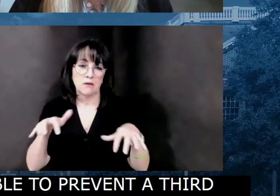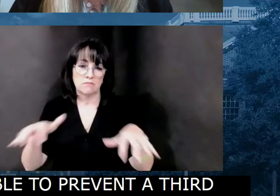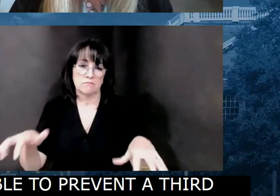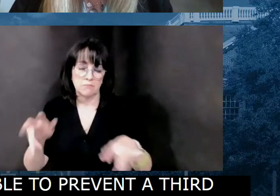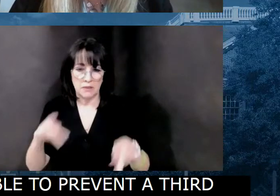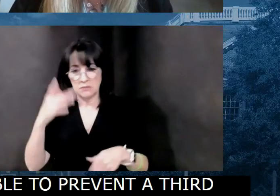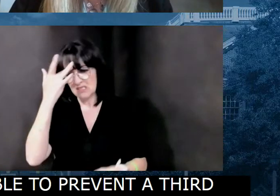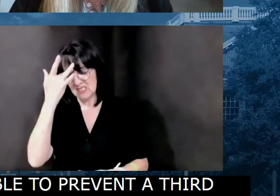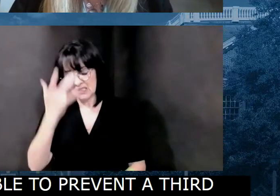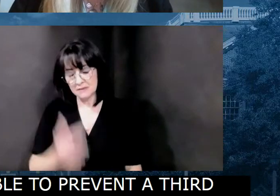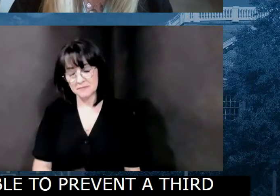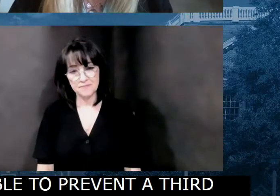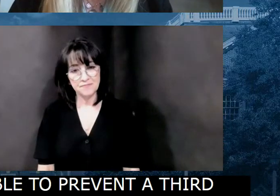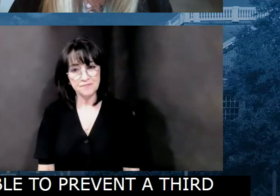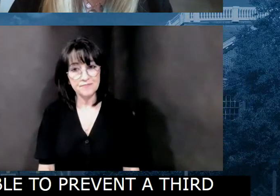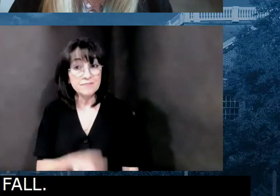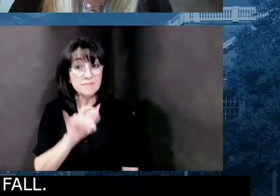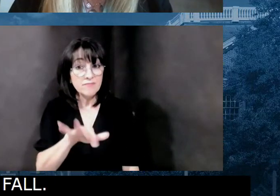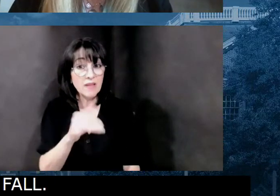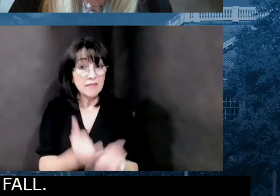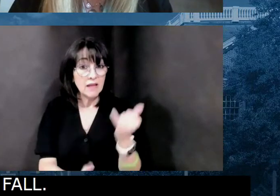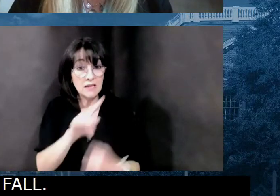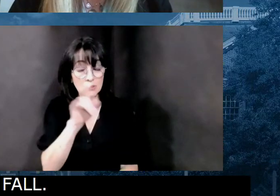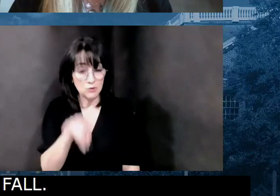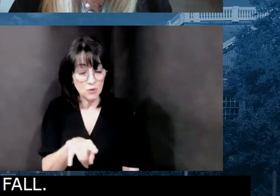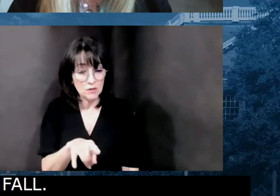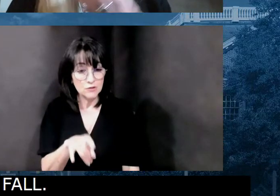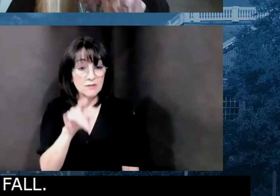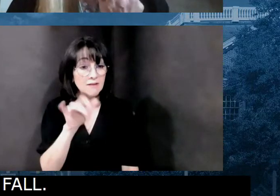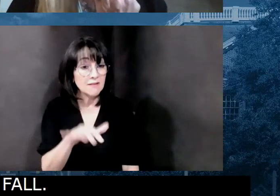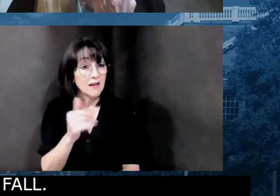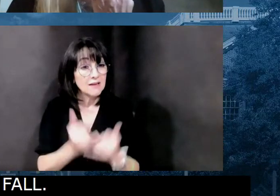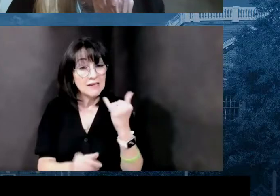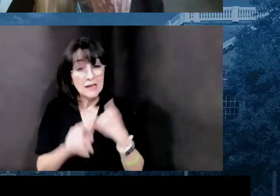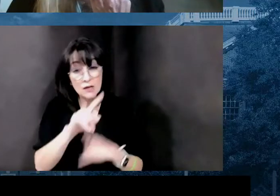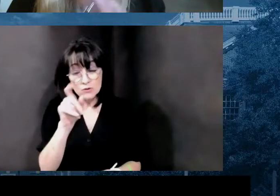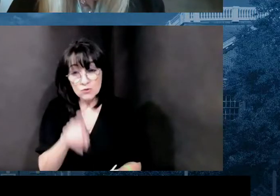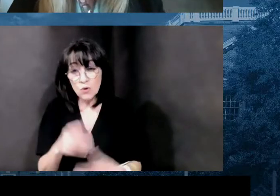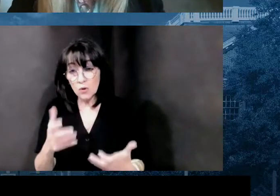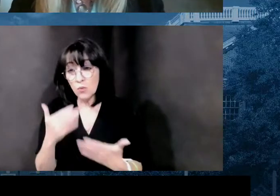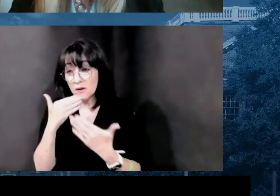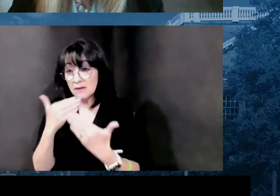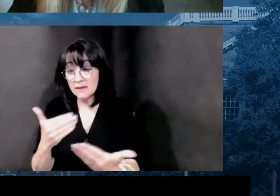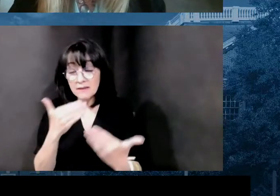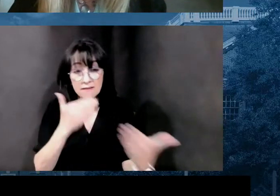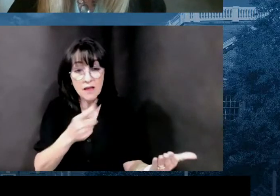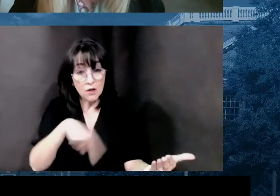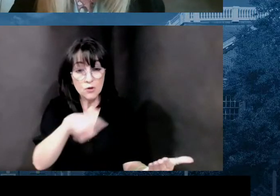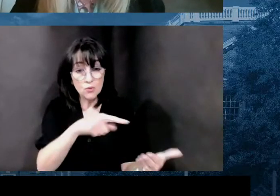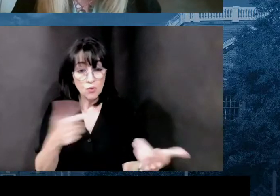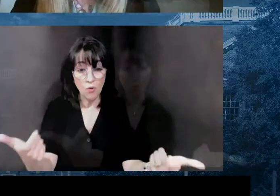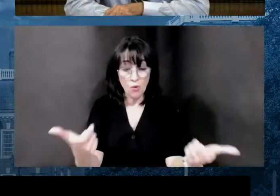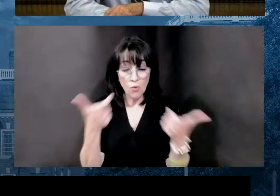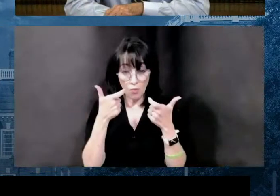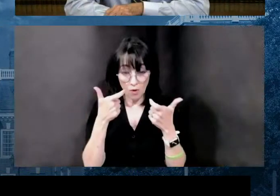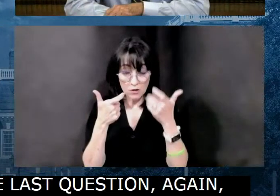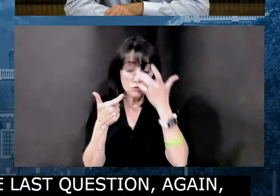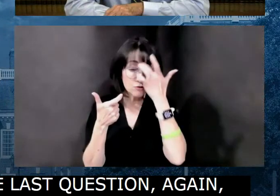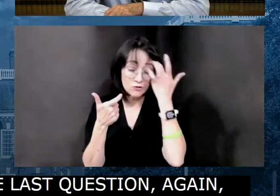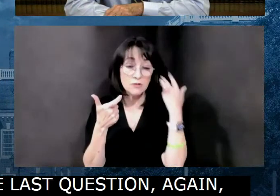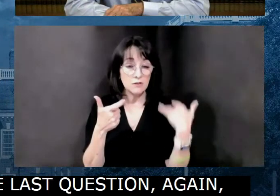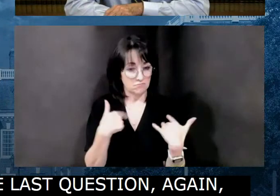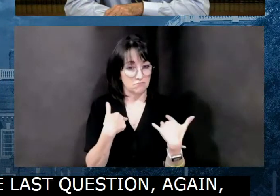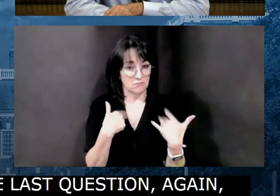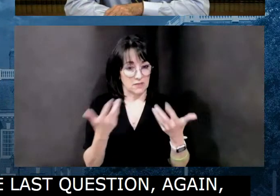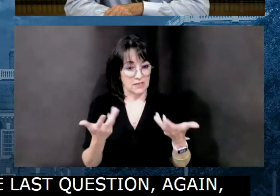That was the last question. So that being the last question, again, thank you all for joining us as we complete